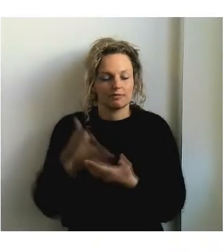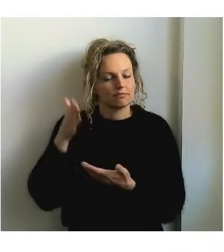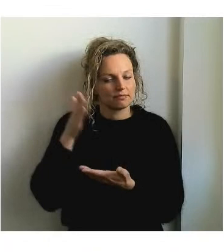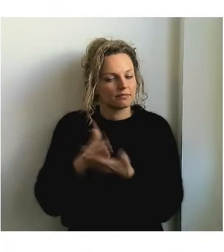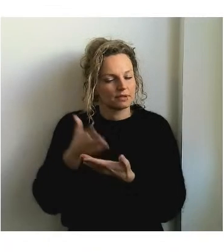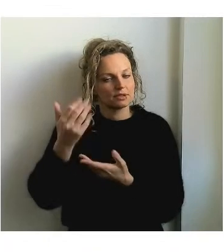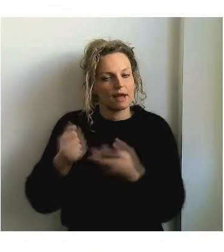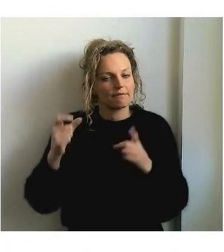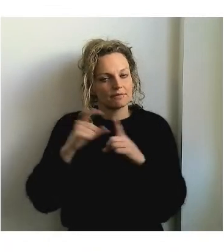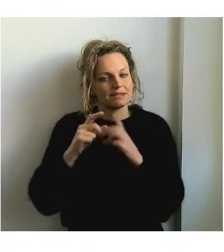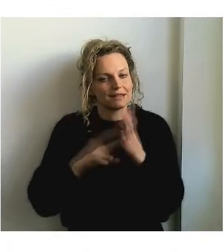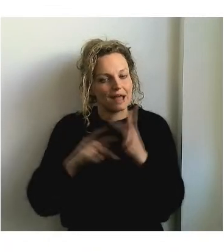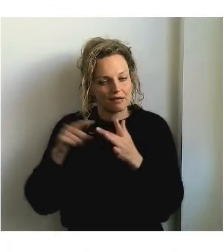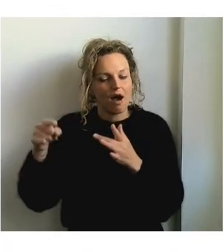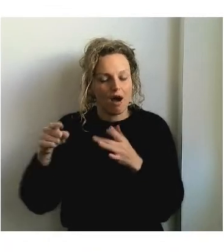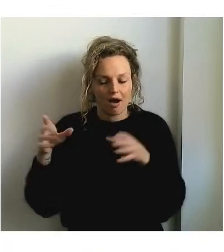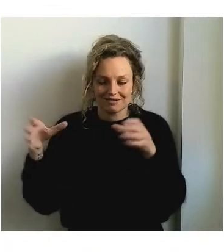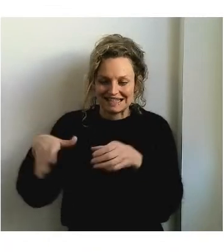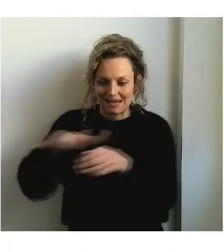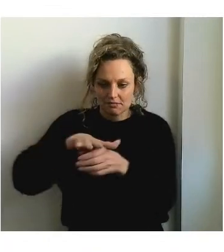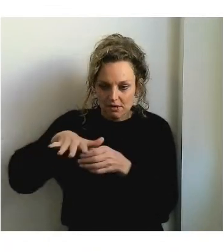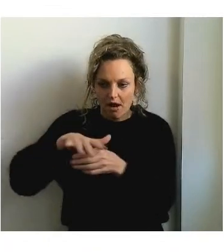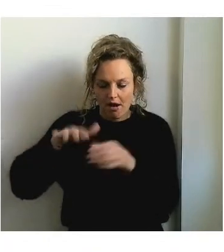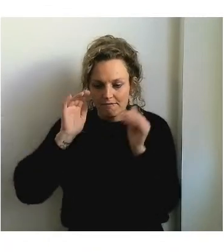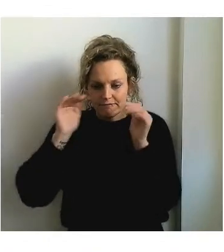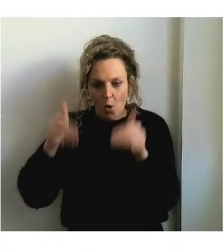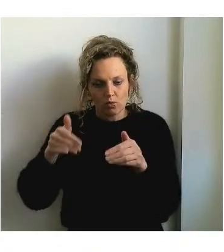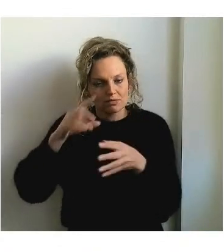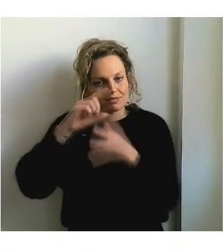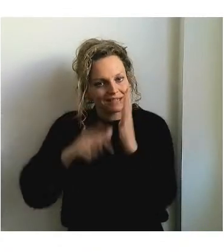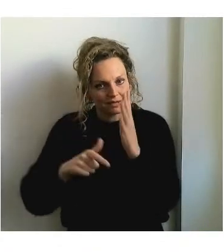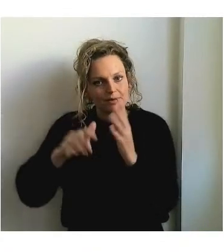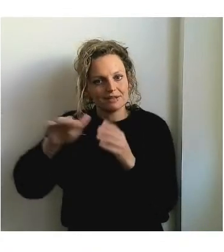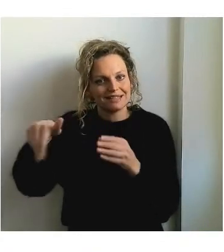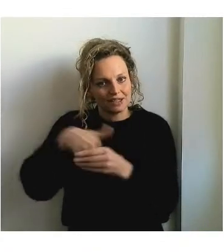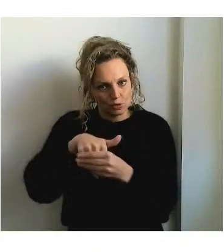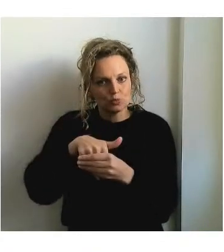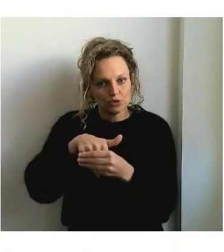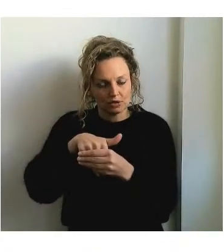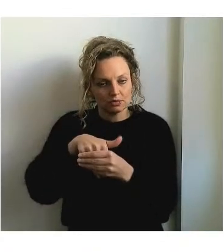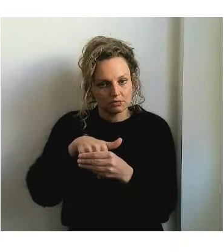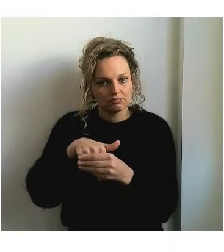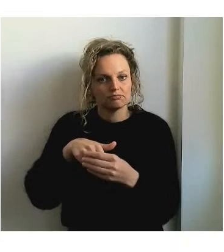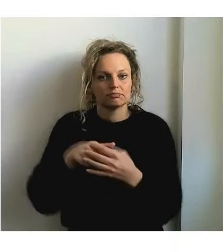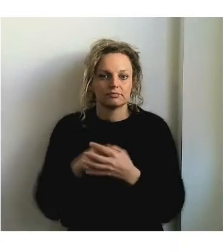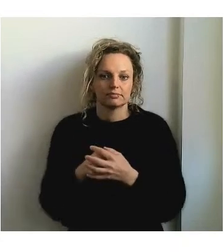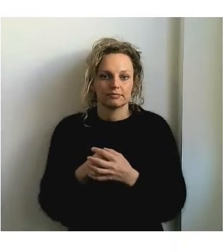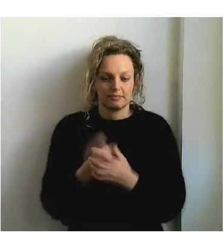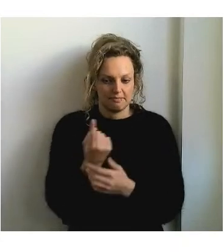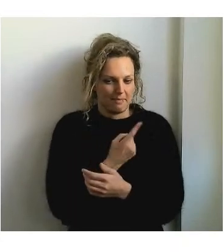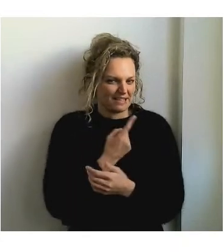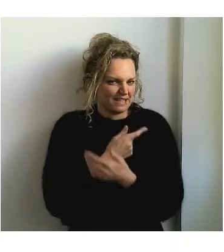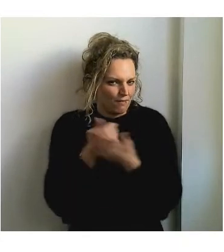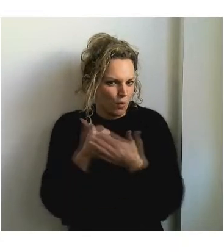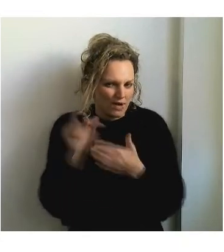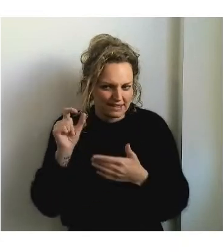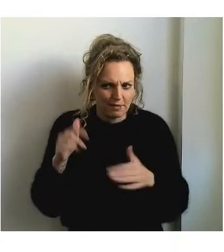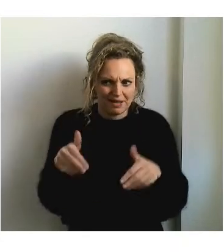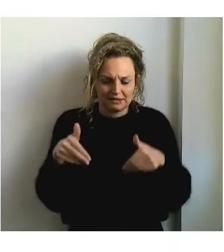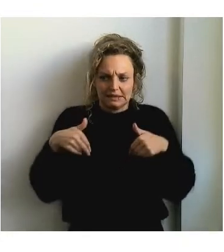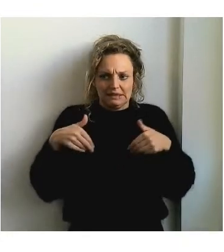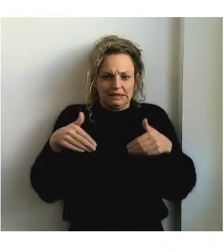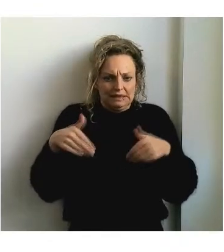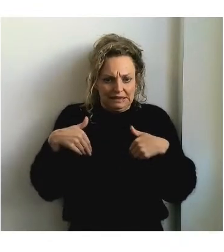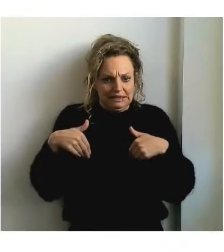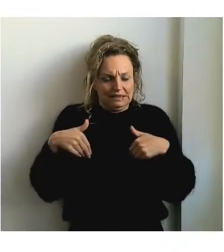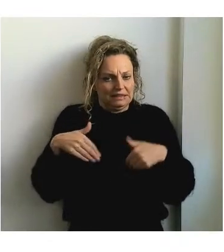on disability inclusion. And I was kind of always quite introverted, so I didn't necessarily want the attention always